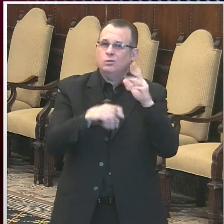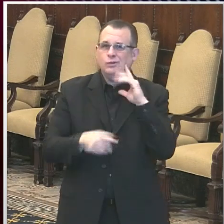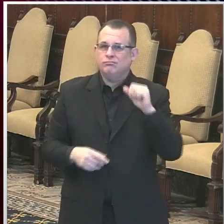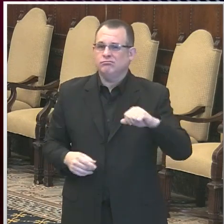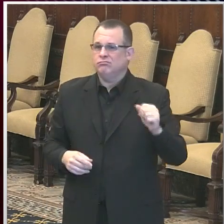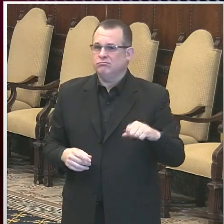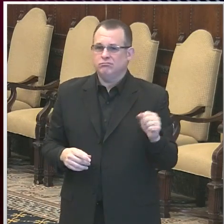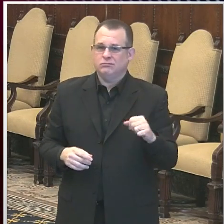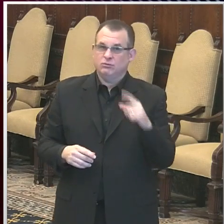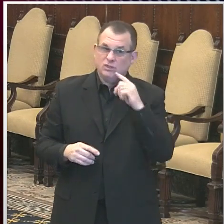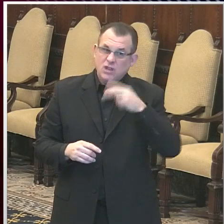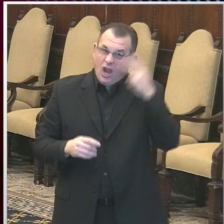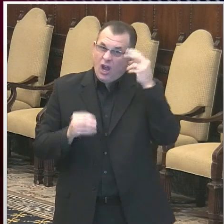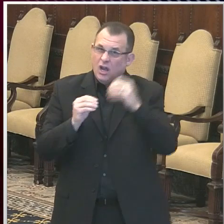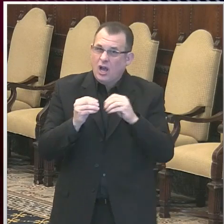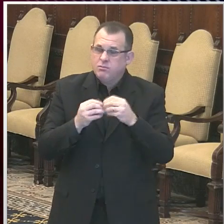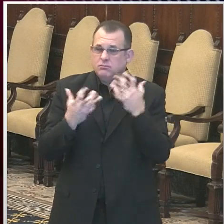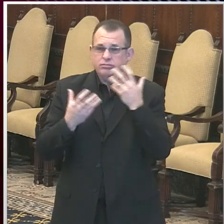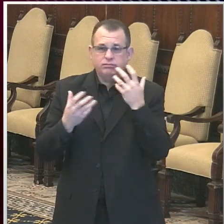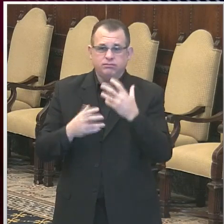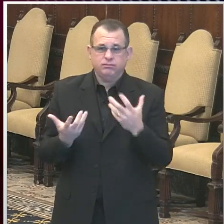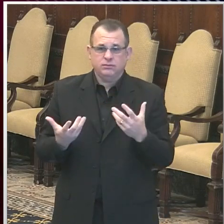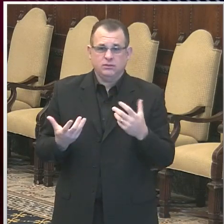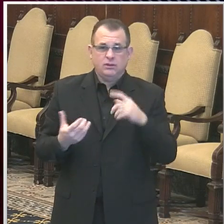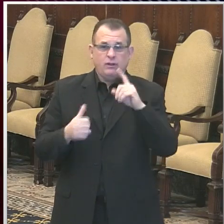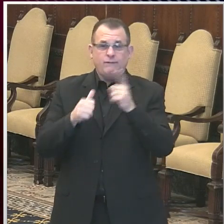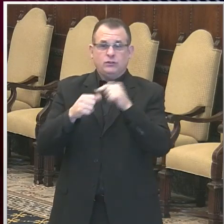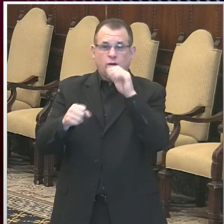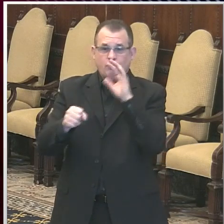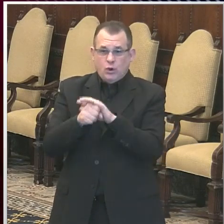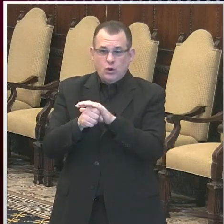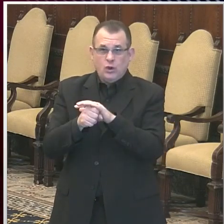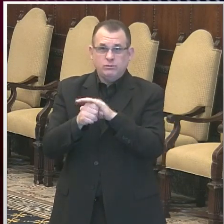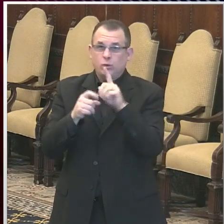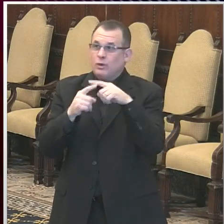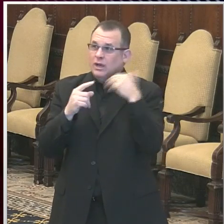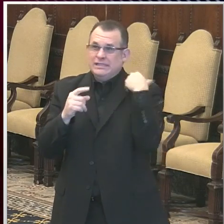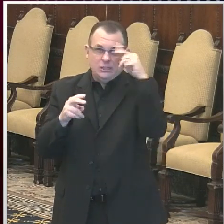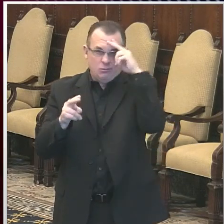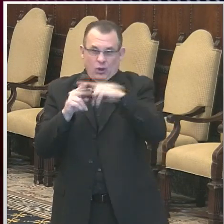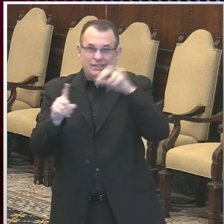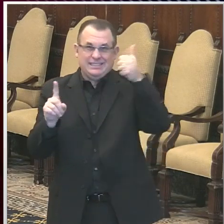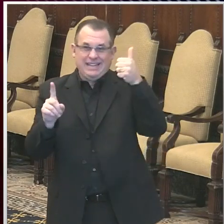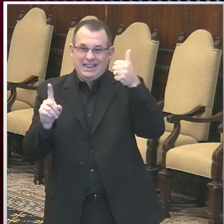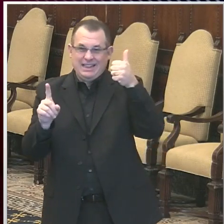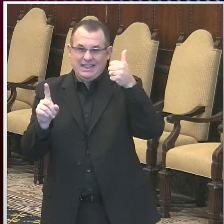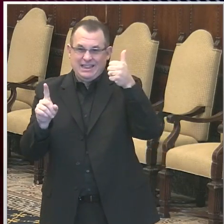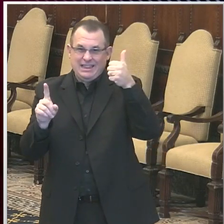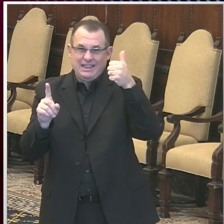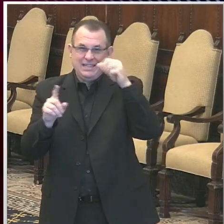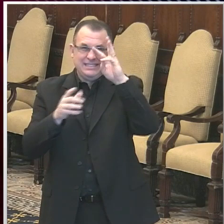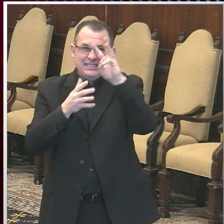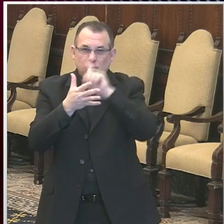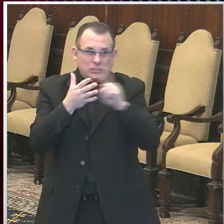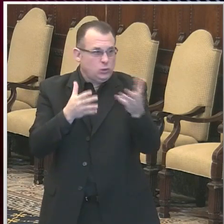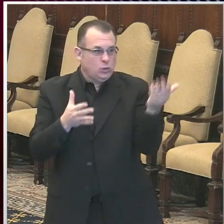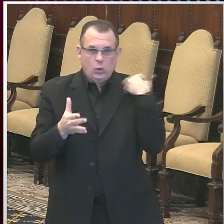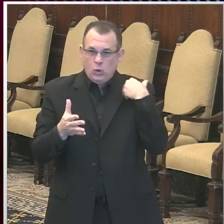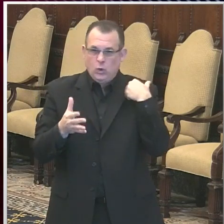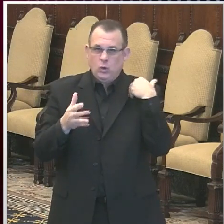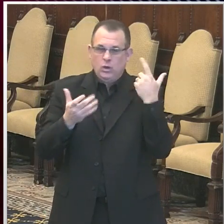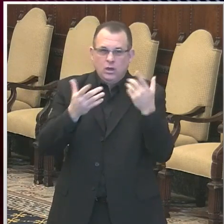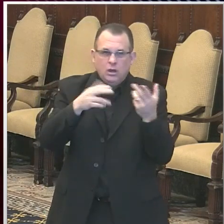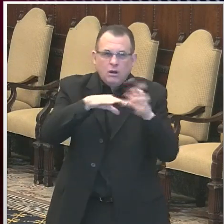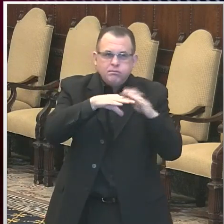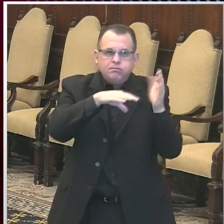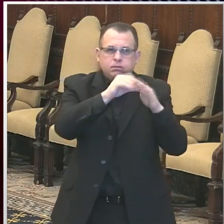we confirmed was 6 weeks ago, back on March 10th. So it's been quite a ride for those past 6 weeks. I'm hopeful, though, that we are